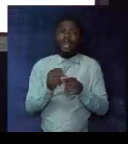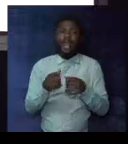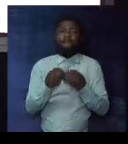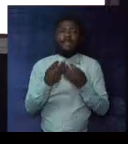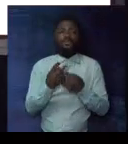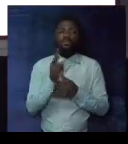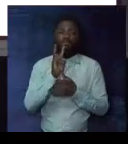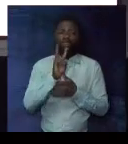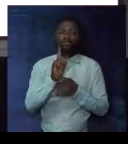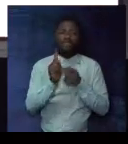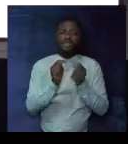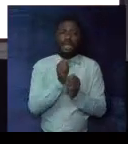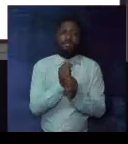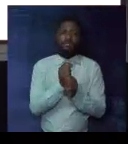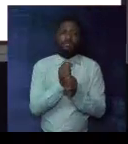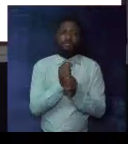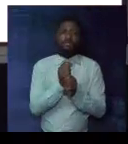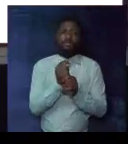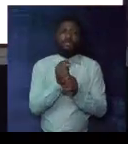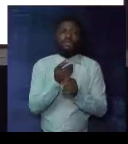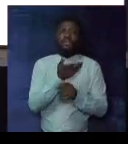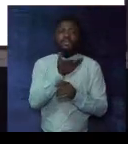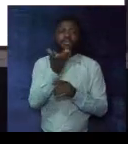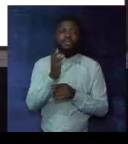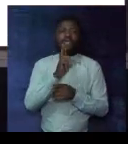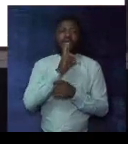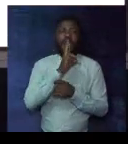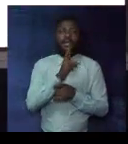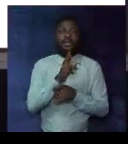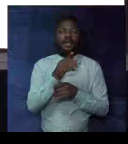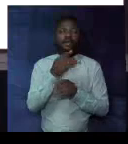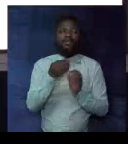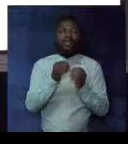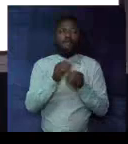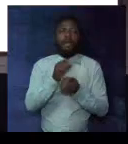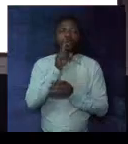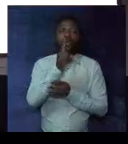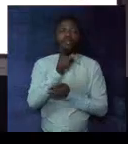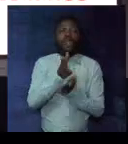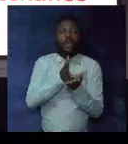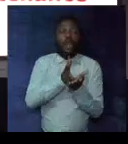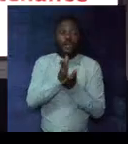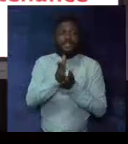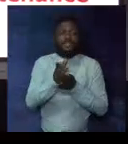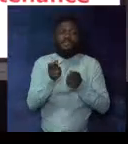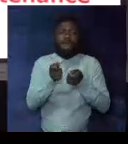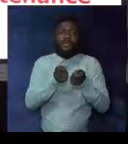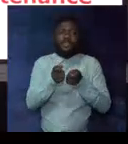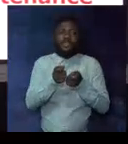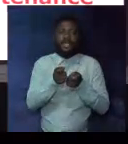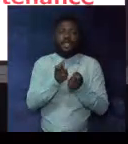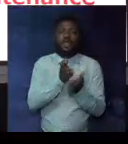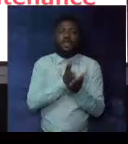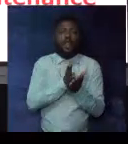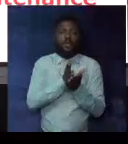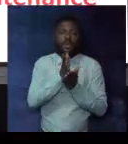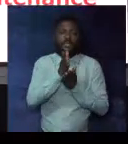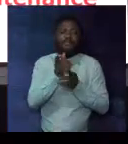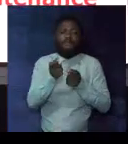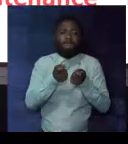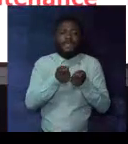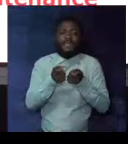types of maintenance commonly practiced? 2. And these are, the first one is corrective maintenance. Say